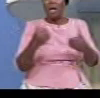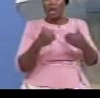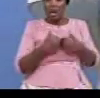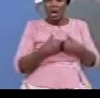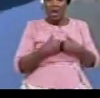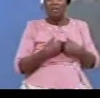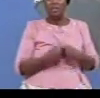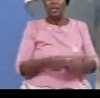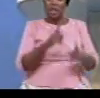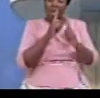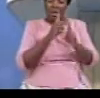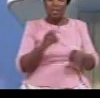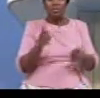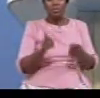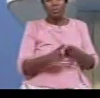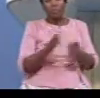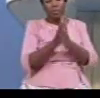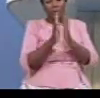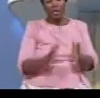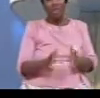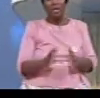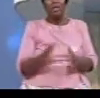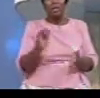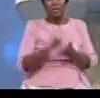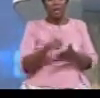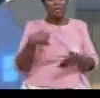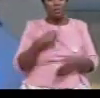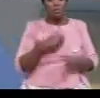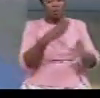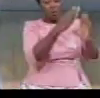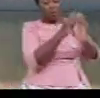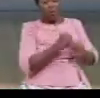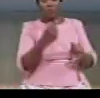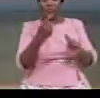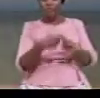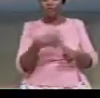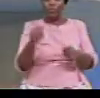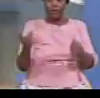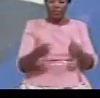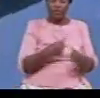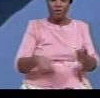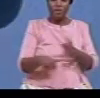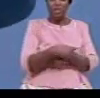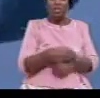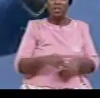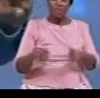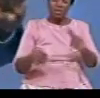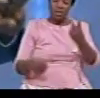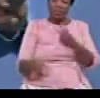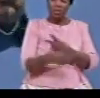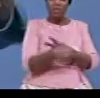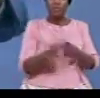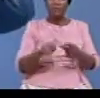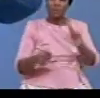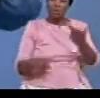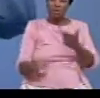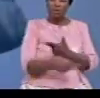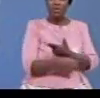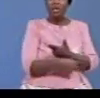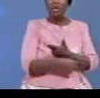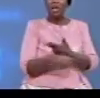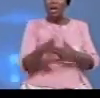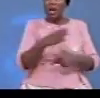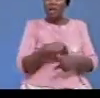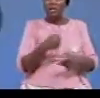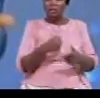to prayer that we got from the first day to the second day to the third day and to the